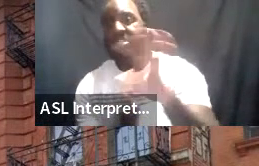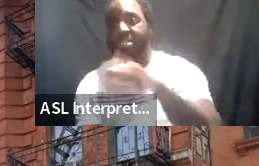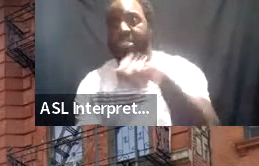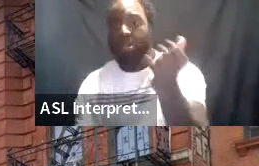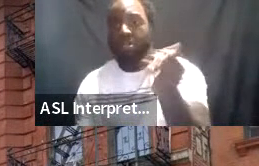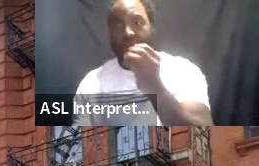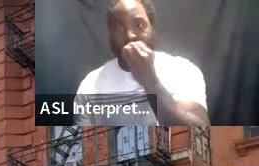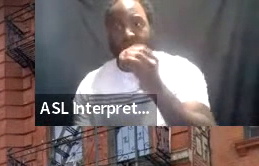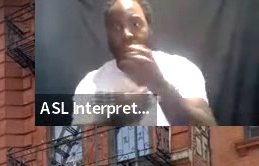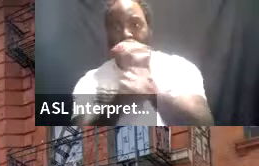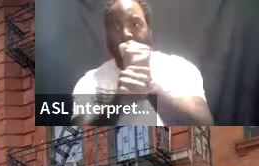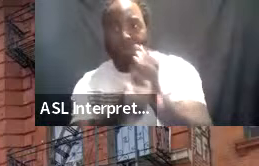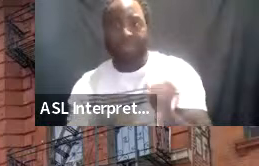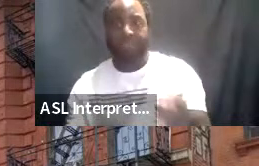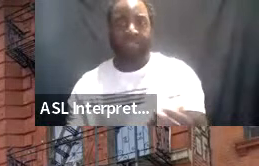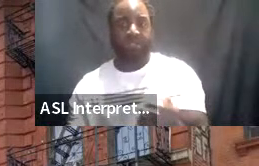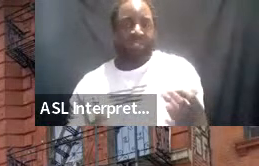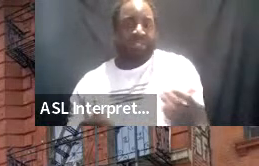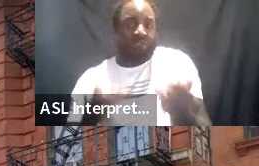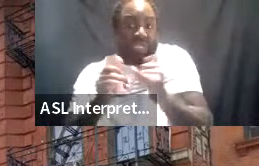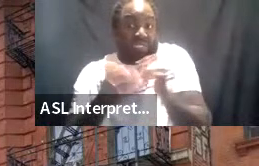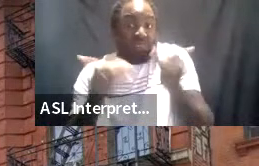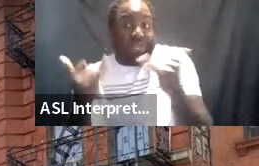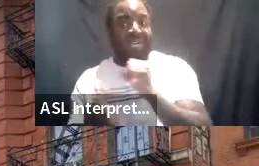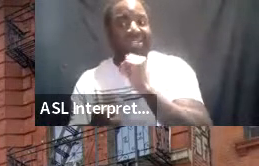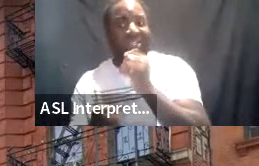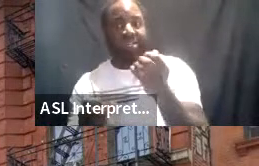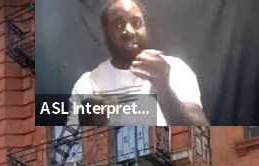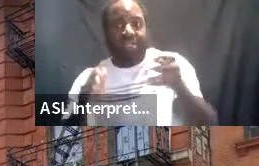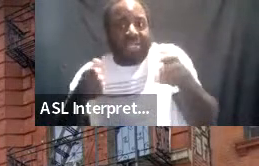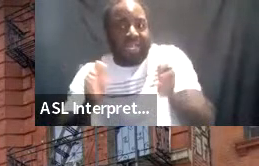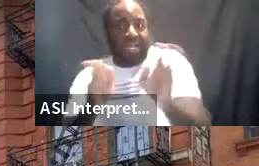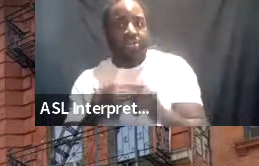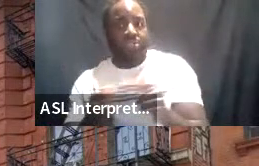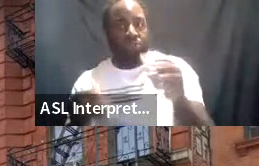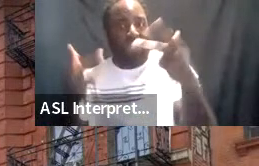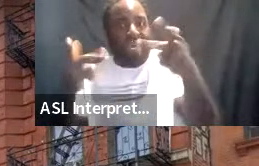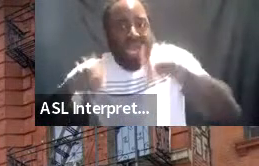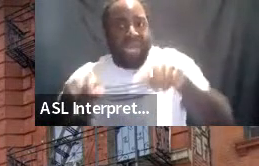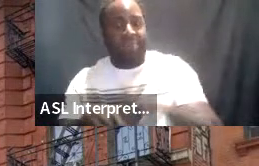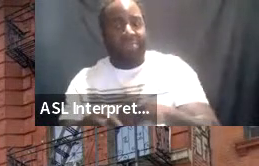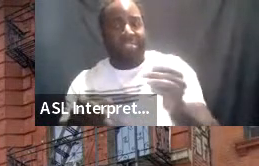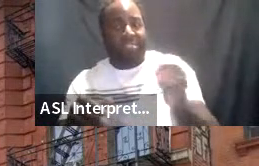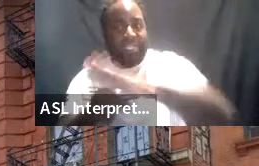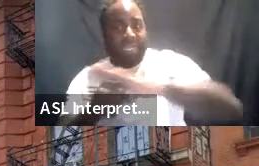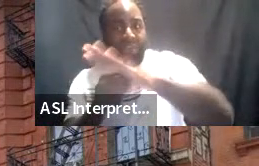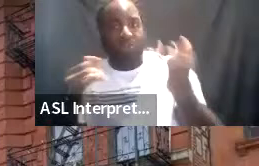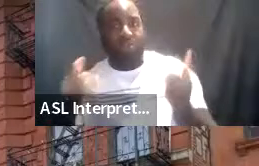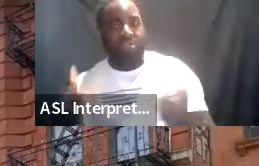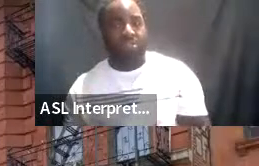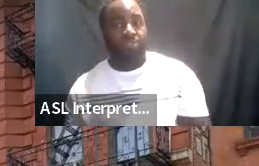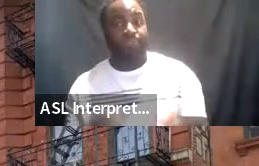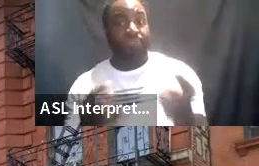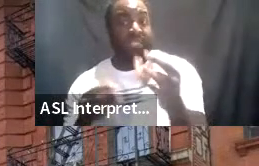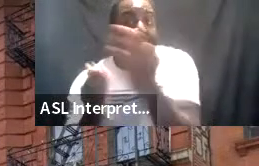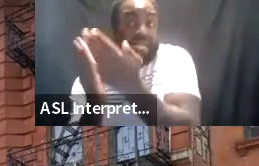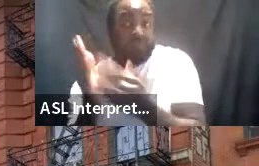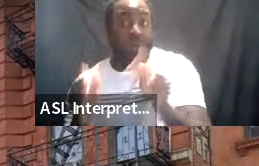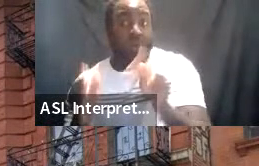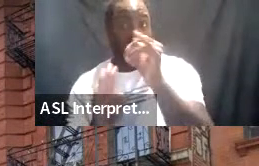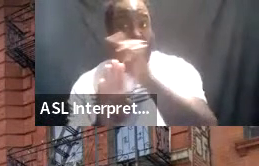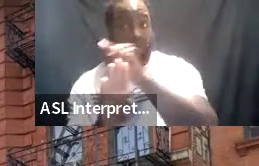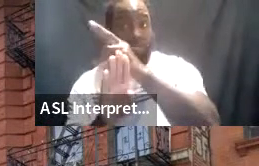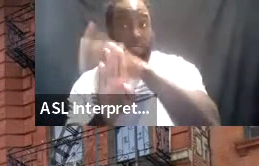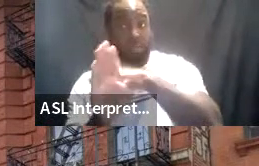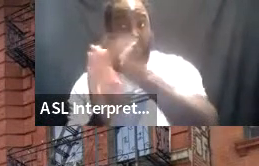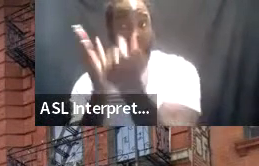manufacturing that's not allowed to occur outside of a manufacturing area at the moment. But as part of this initiative, we also